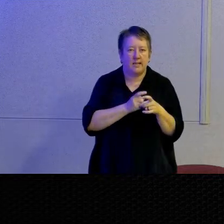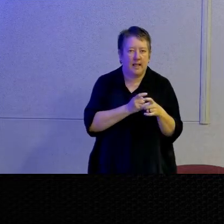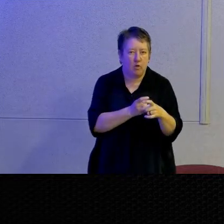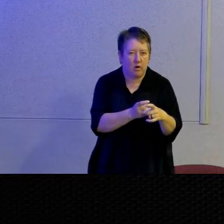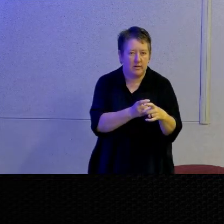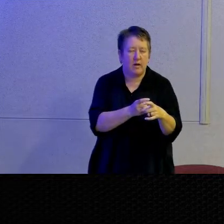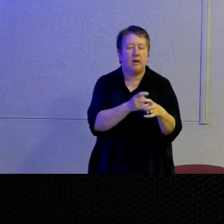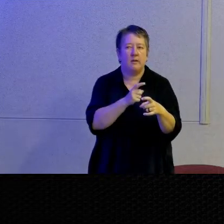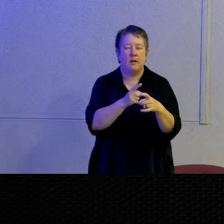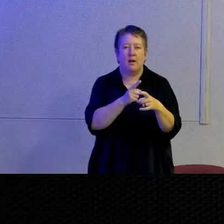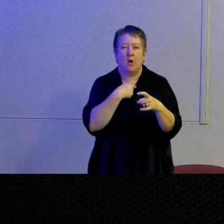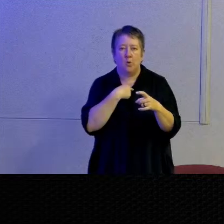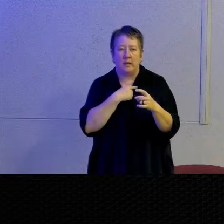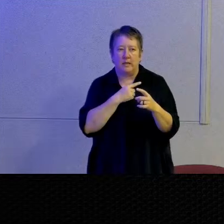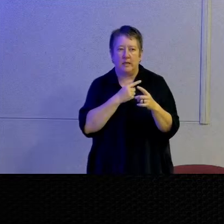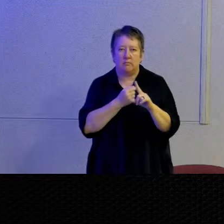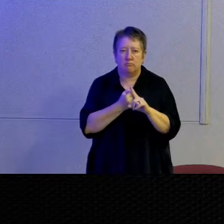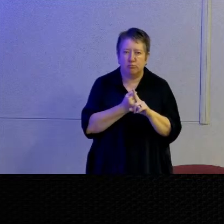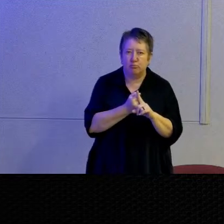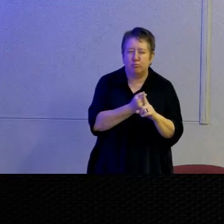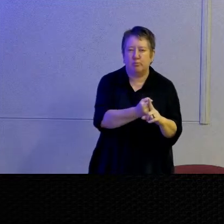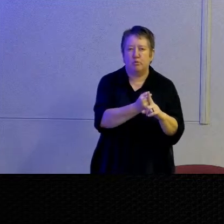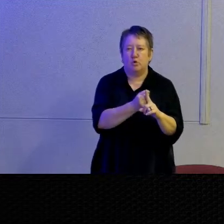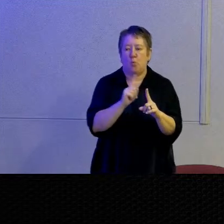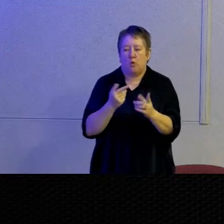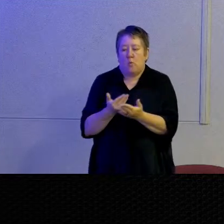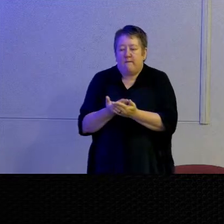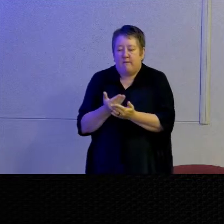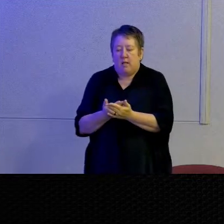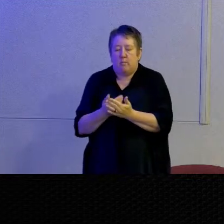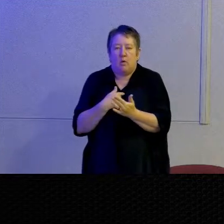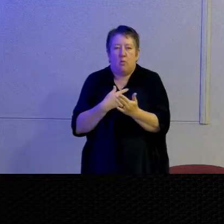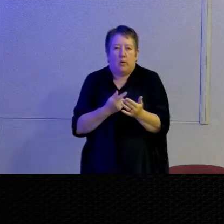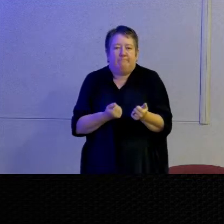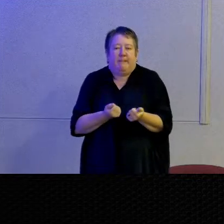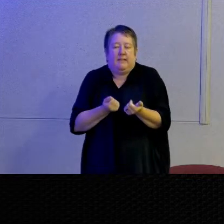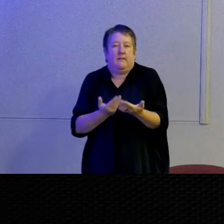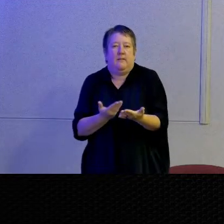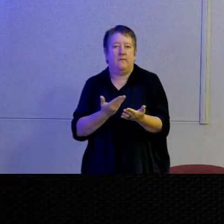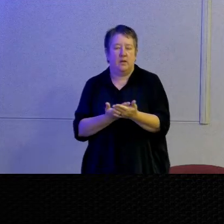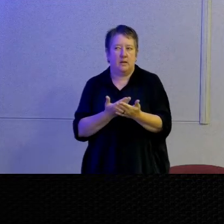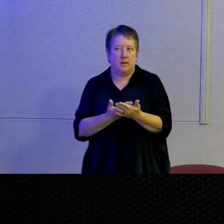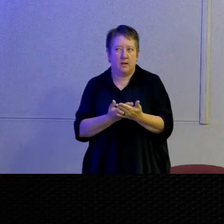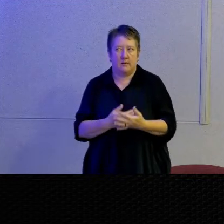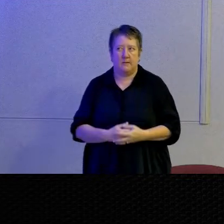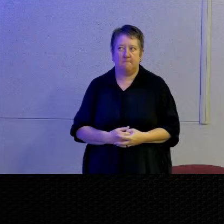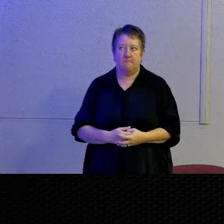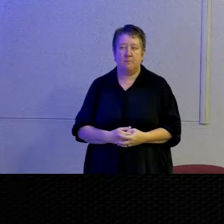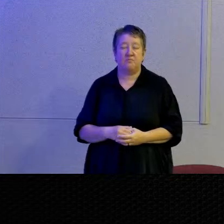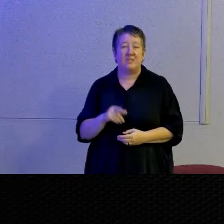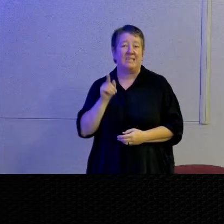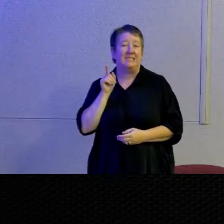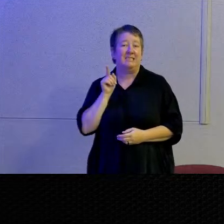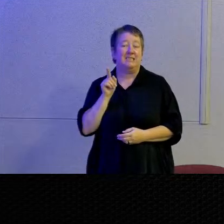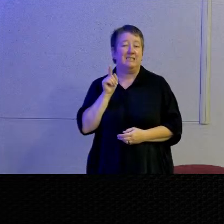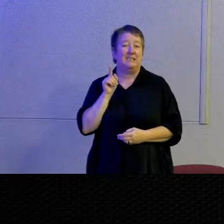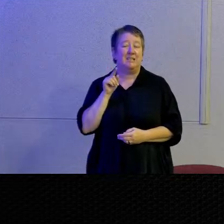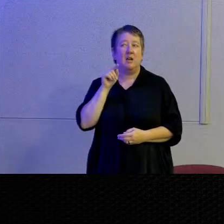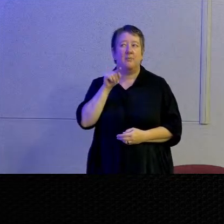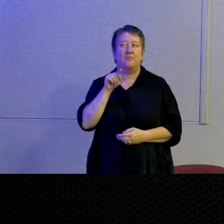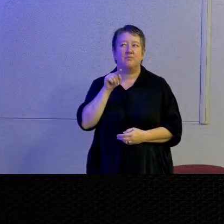pushing the limits of what's available to deliver what we do. This is the accelerator complex. I'll